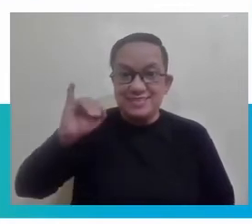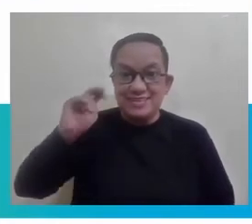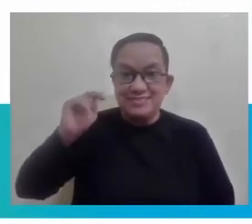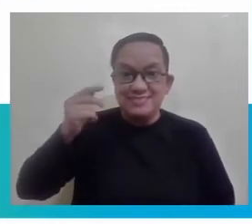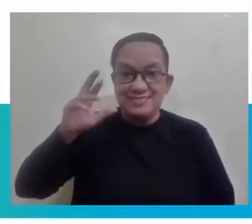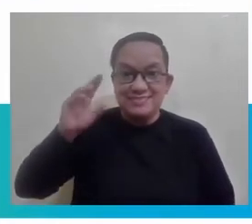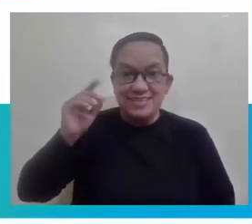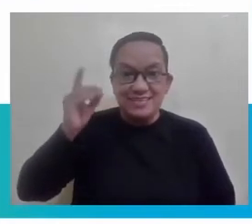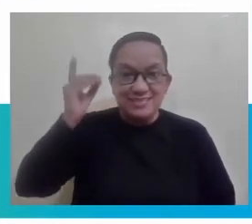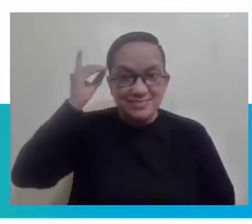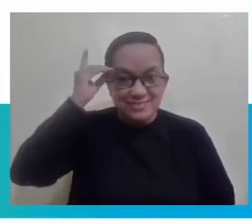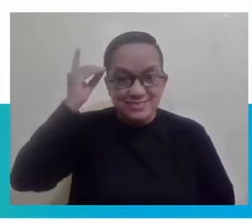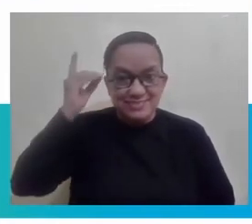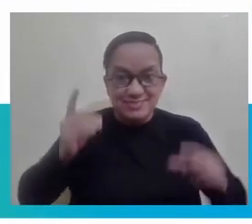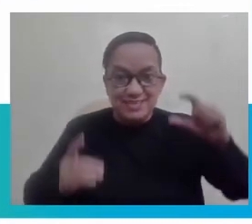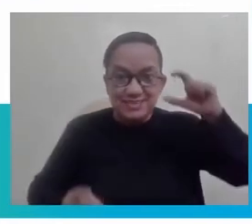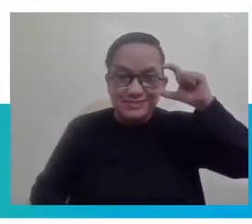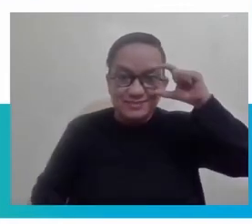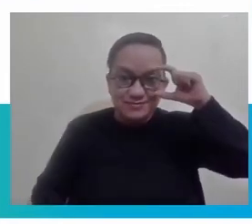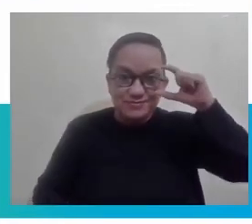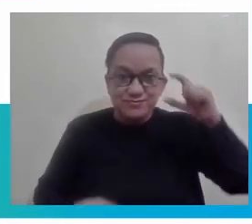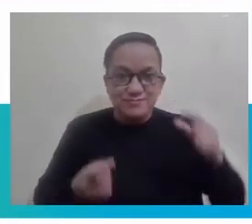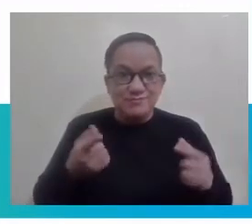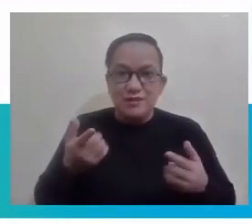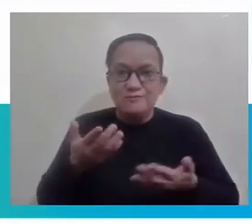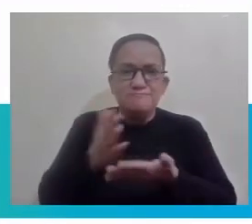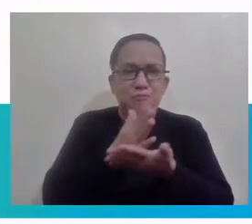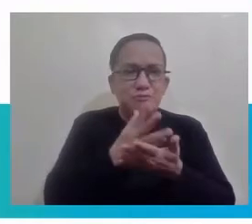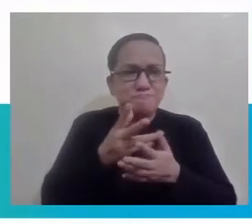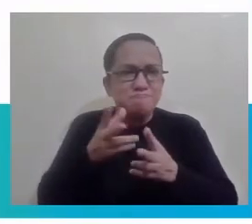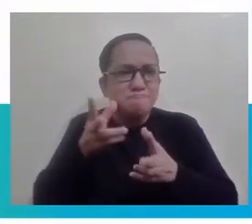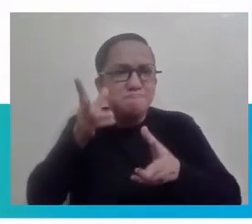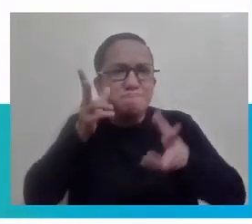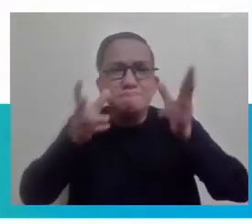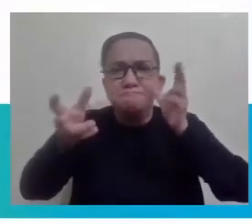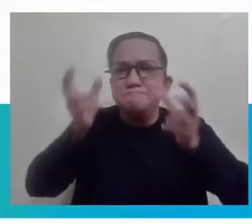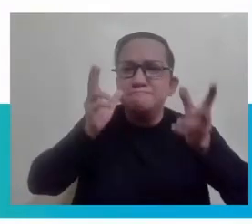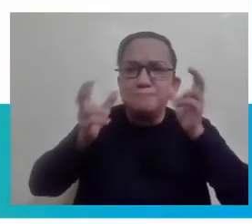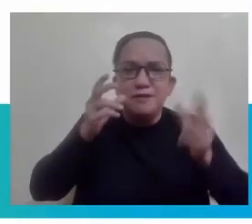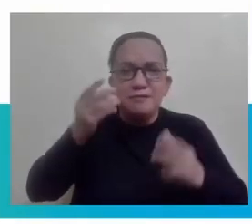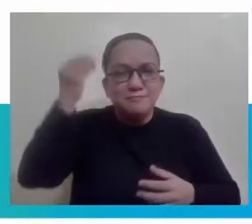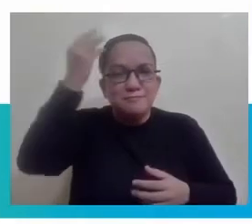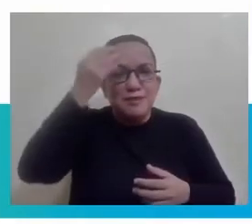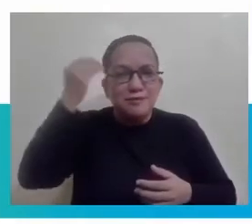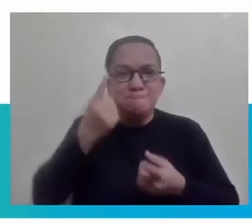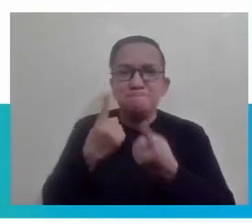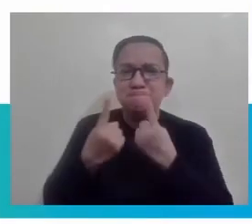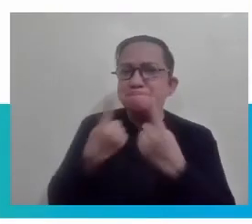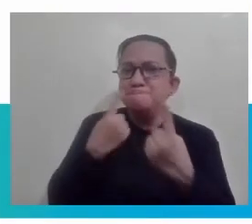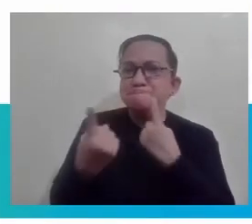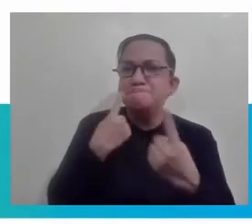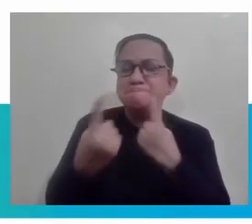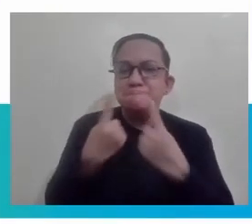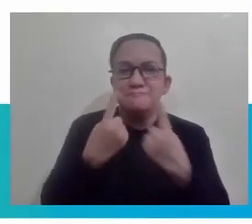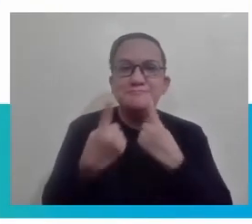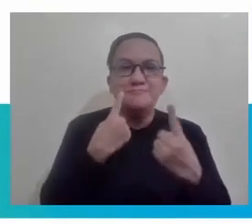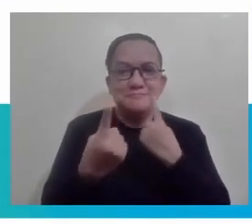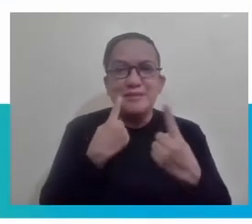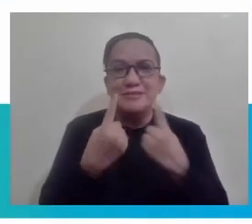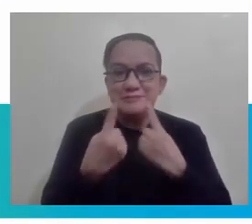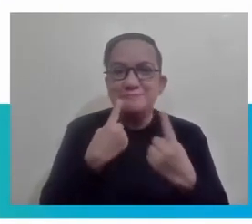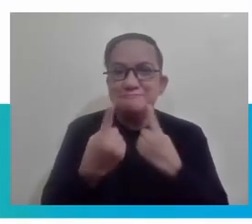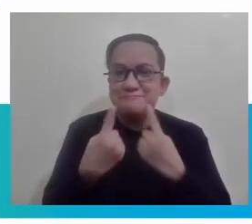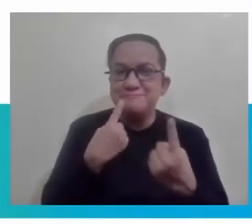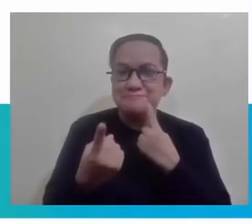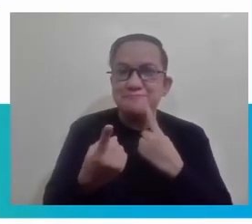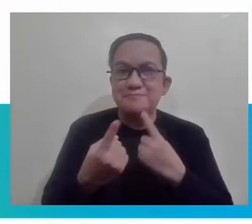invite Christian to share his thoughts with us. So Christian, from the discussion we have had today, would you like to